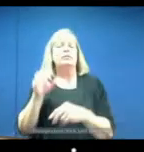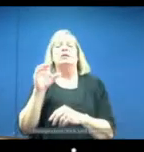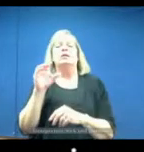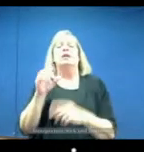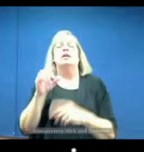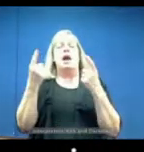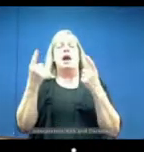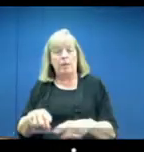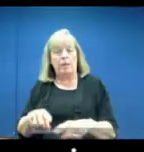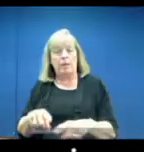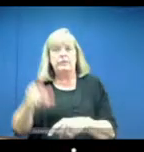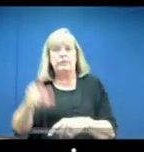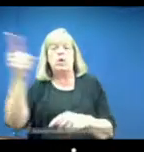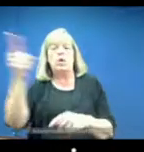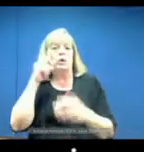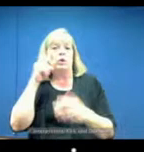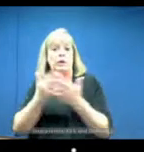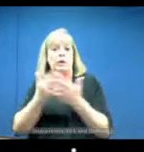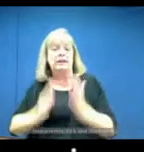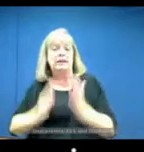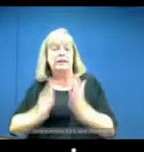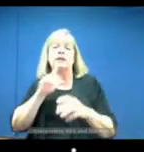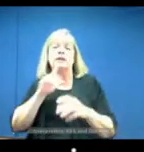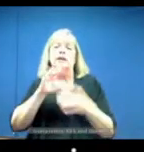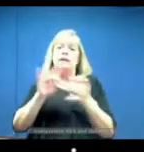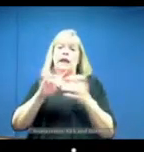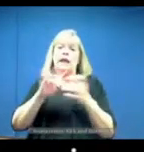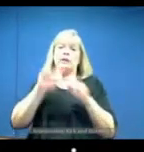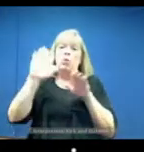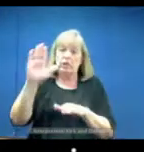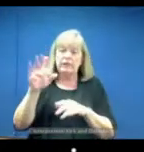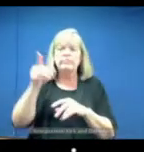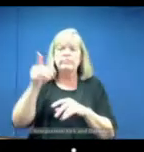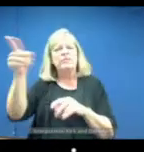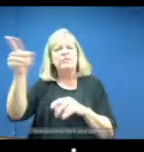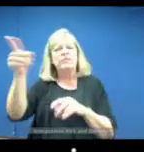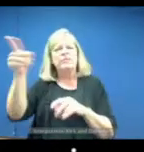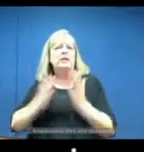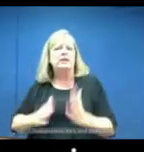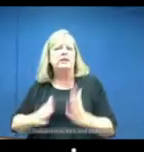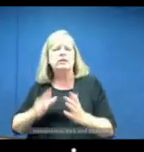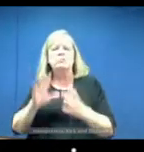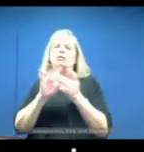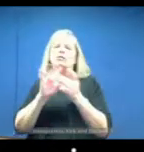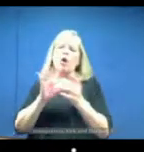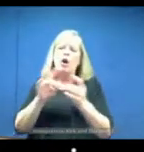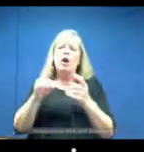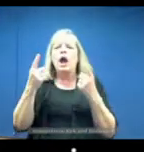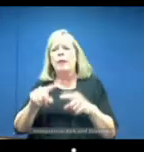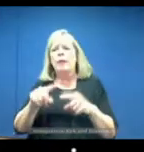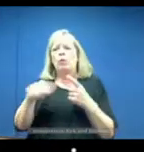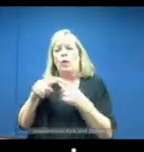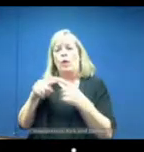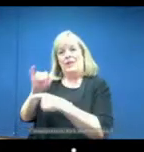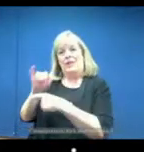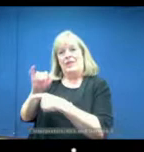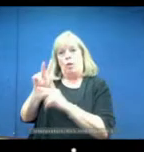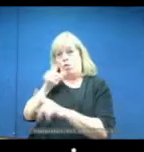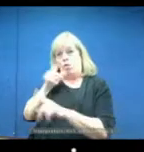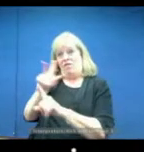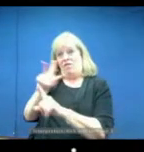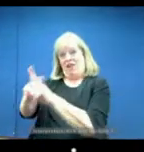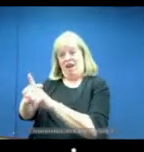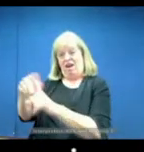witnesses' testimony, they were talking about this event where the petitioner had seen a conversation